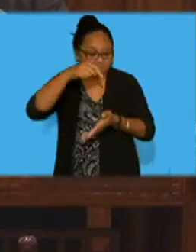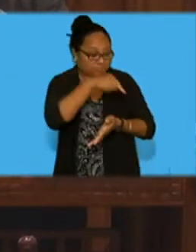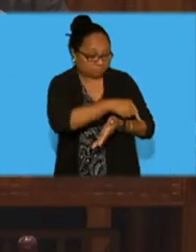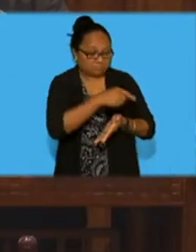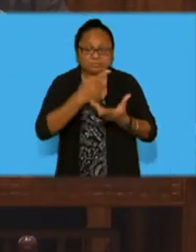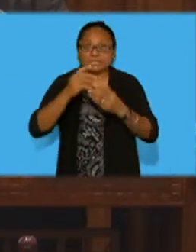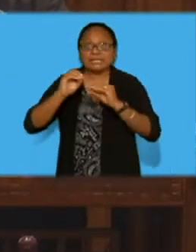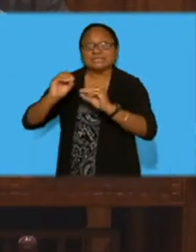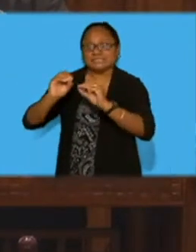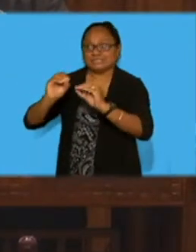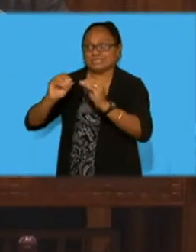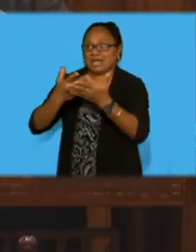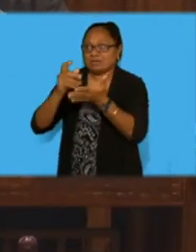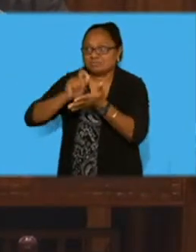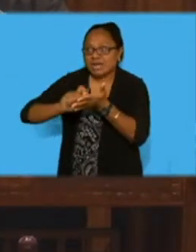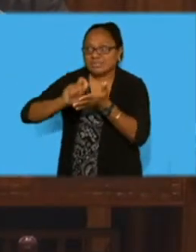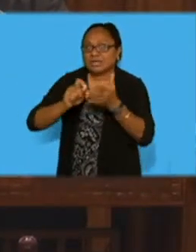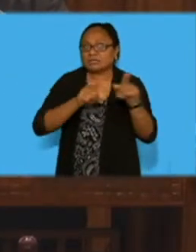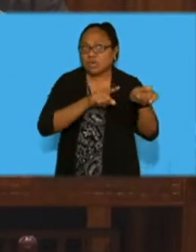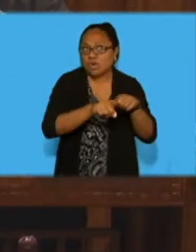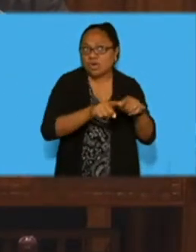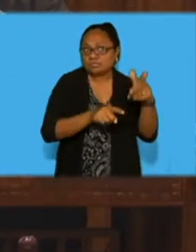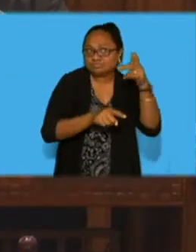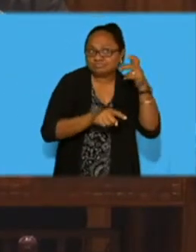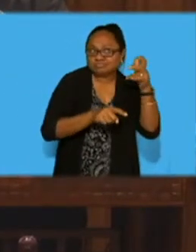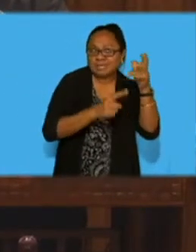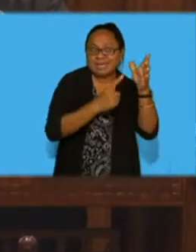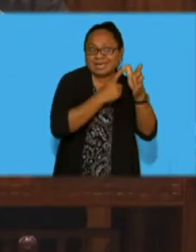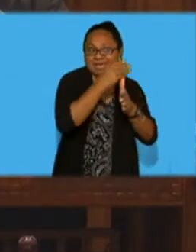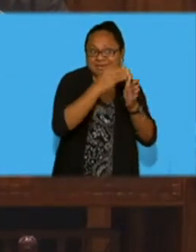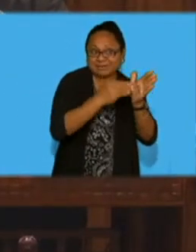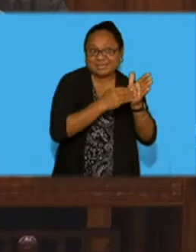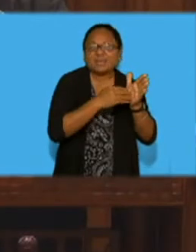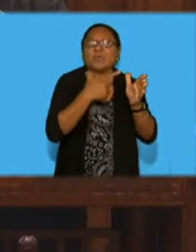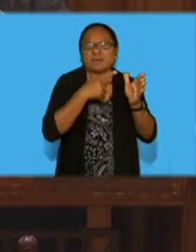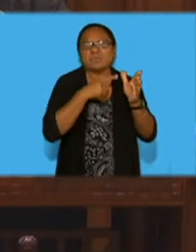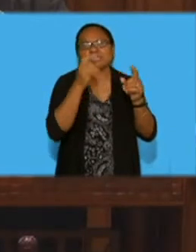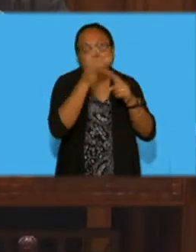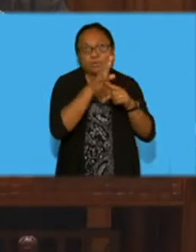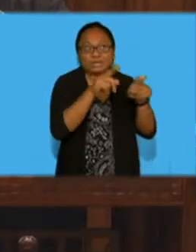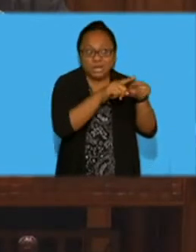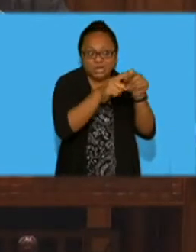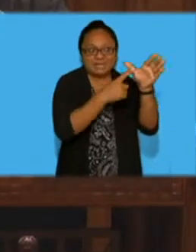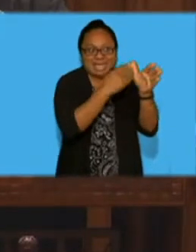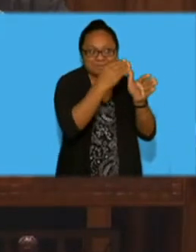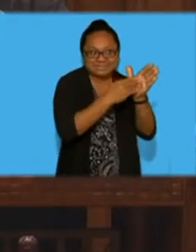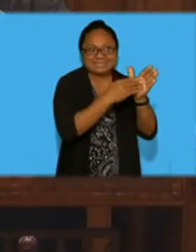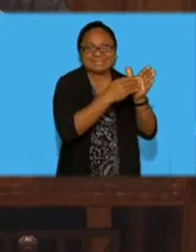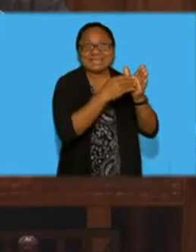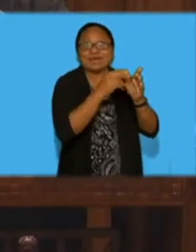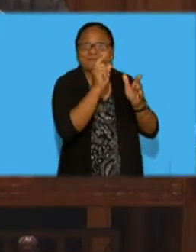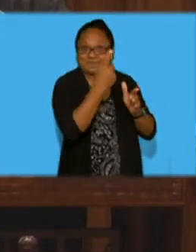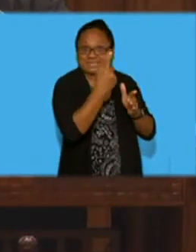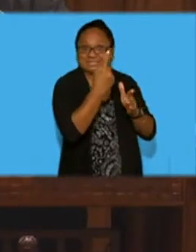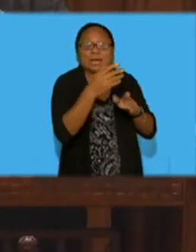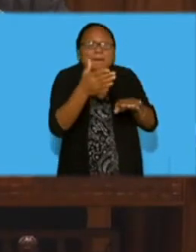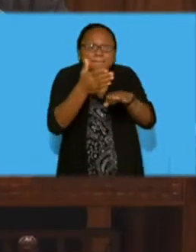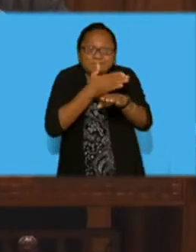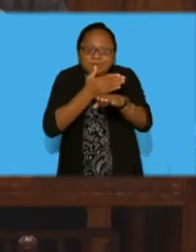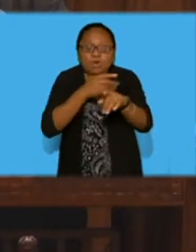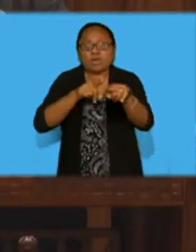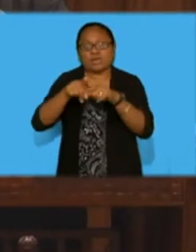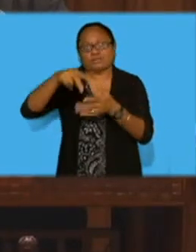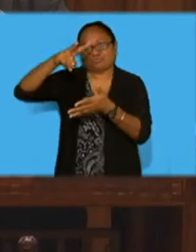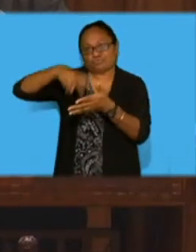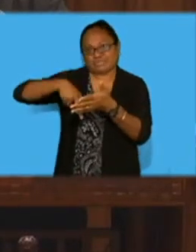visually impaired. Learning the alphabets is the basis for reading. Thus, Madam Speaker, this whole Braille learning